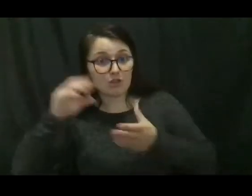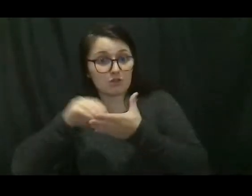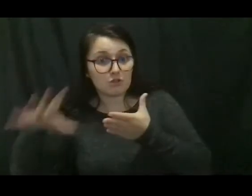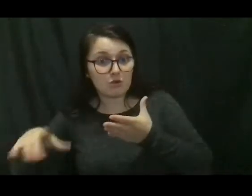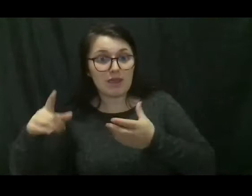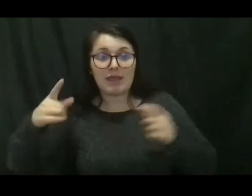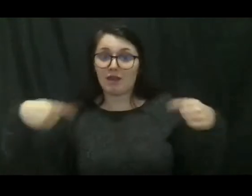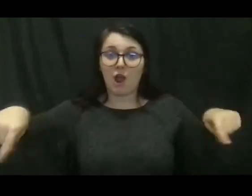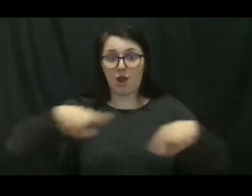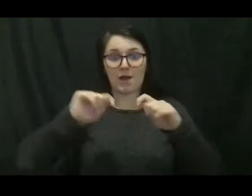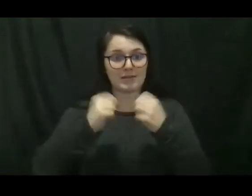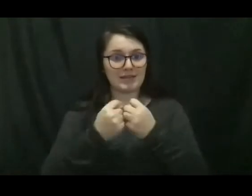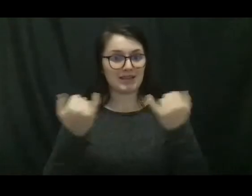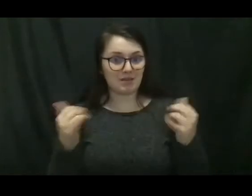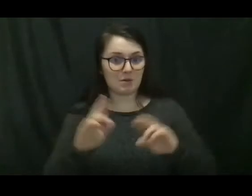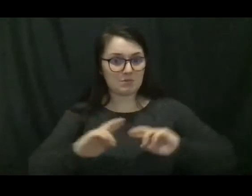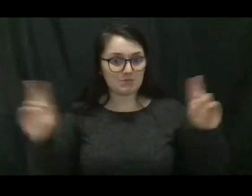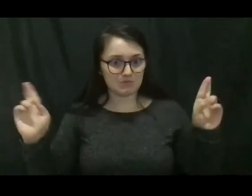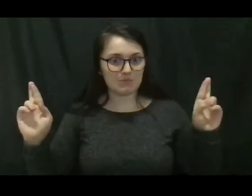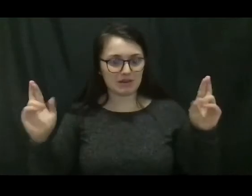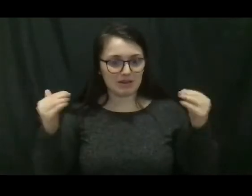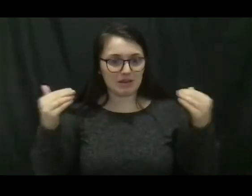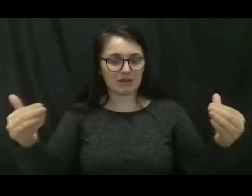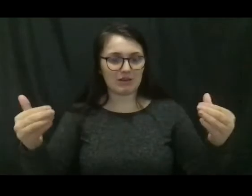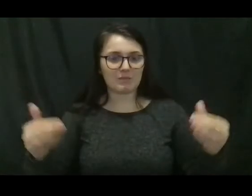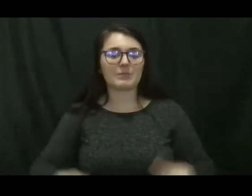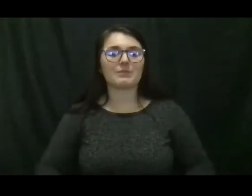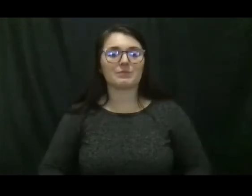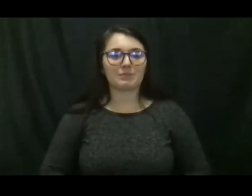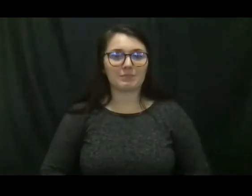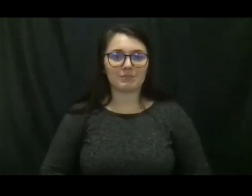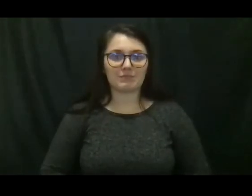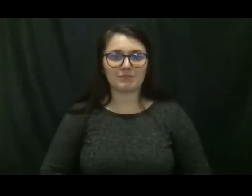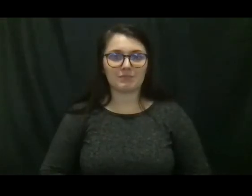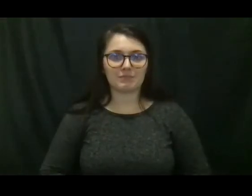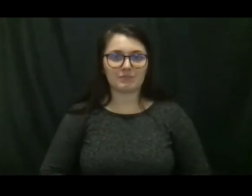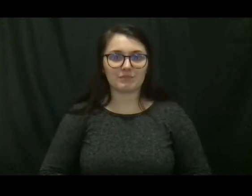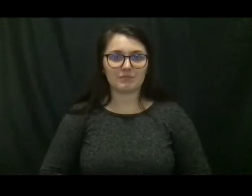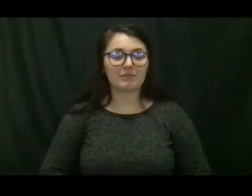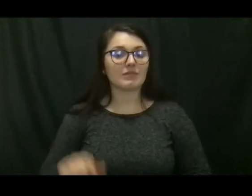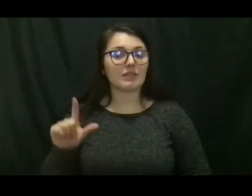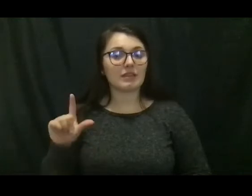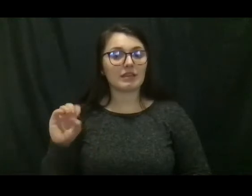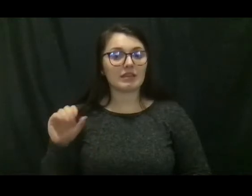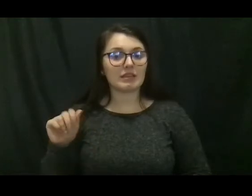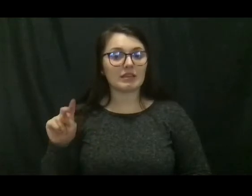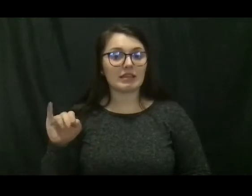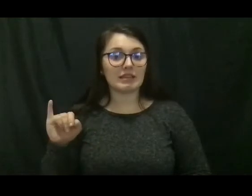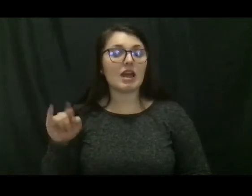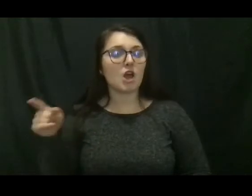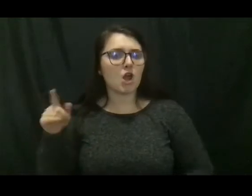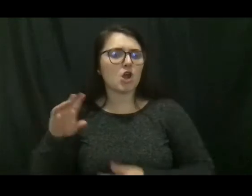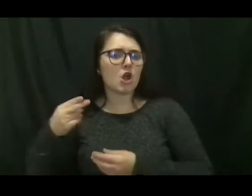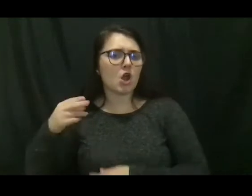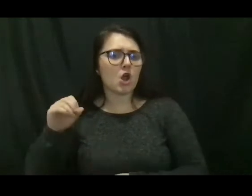to go. I am hose handler number one, also known as the nozzler. Lena is hose handler number two, also